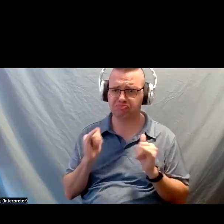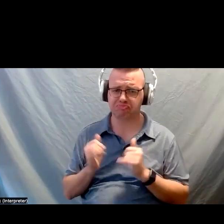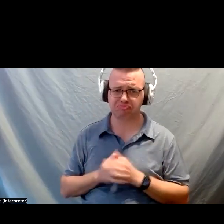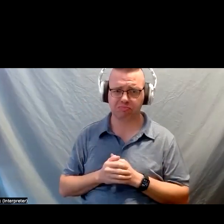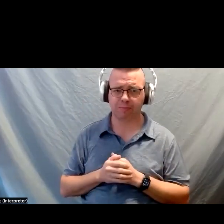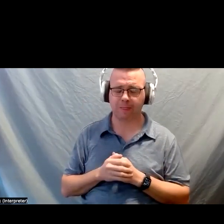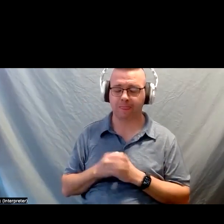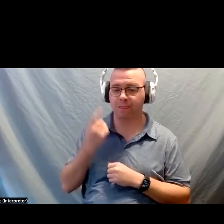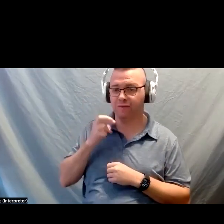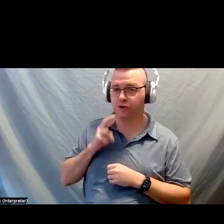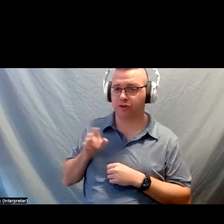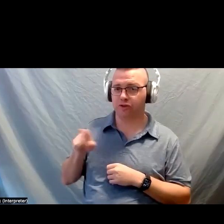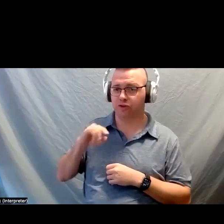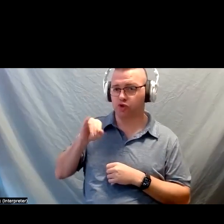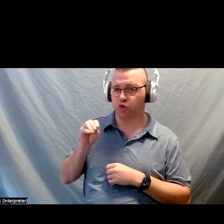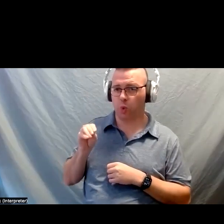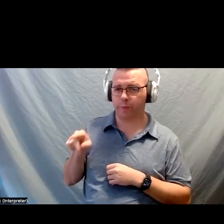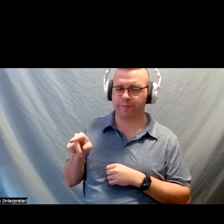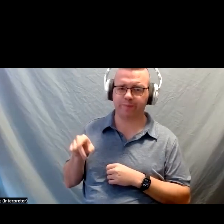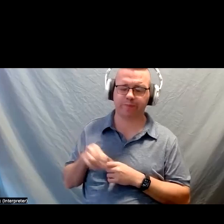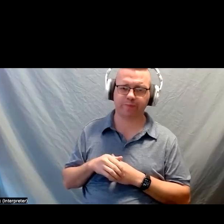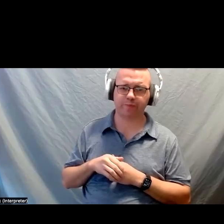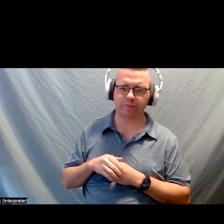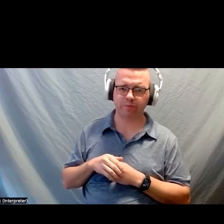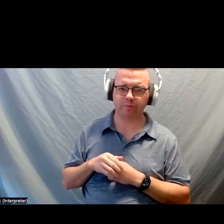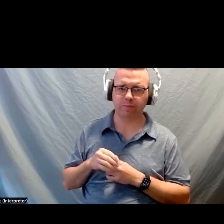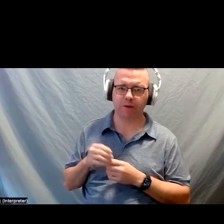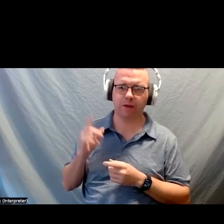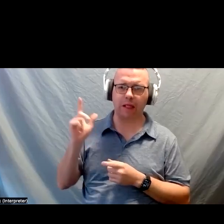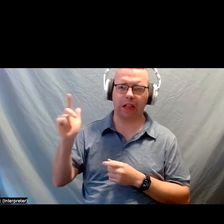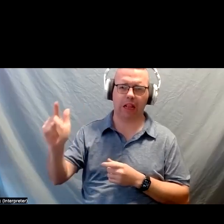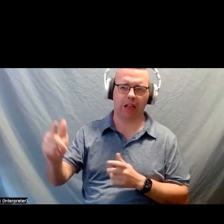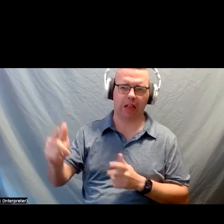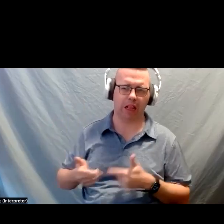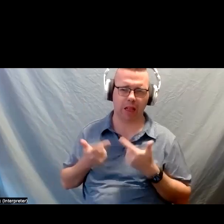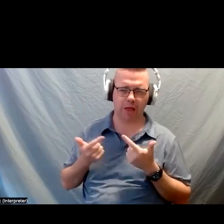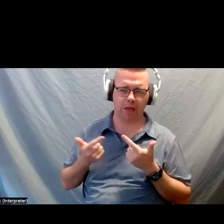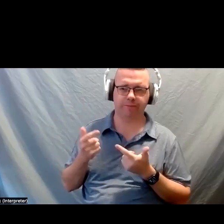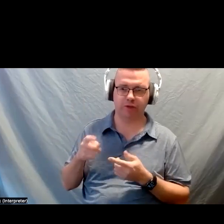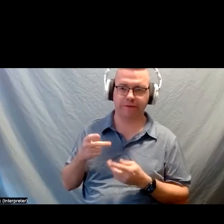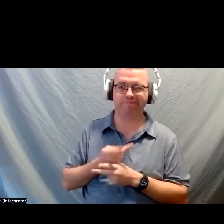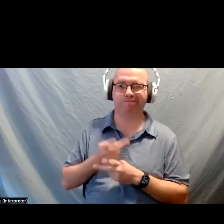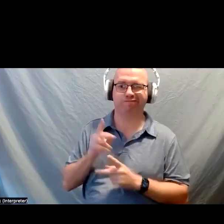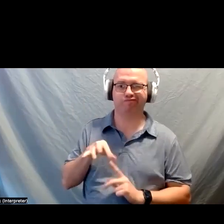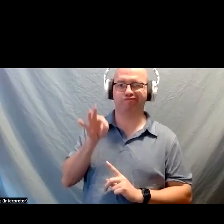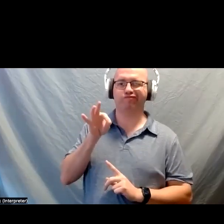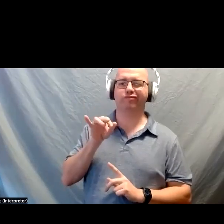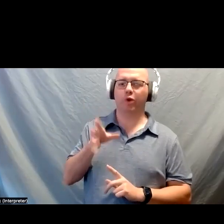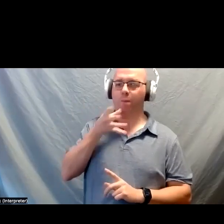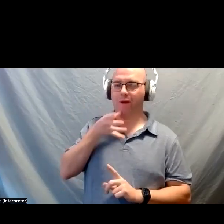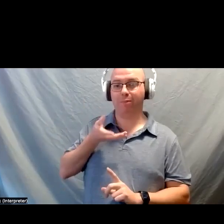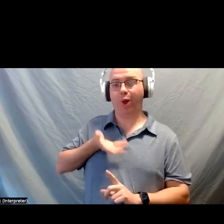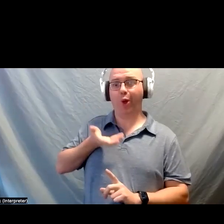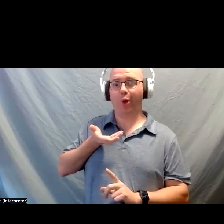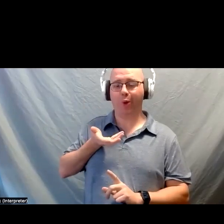In Jo's case, that meant, for example, a little bit further down the line, rediscovering her mother